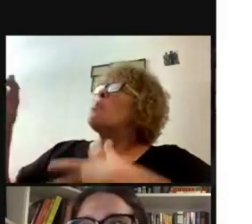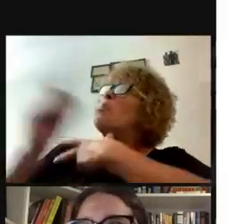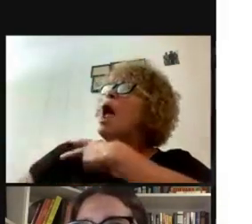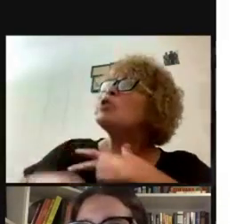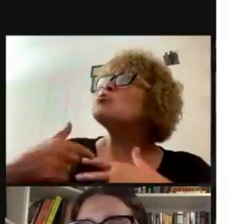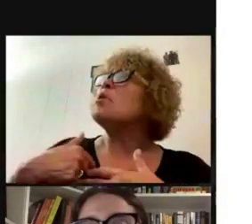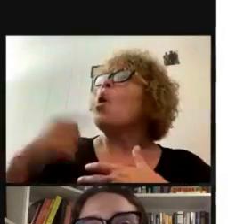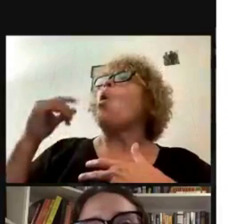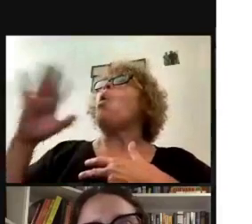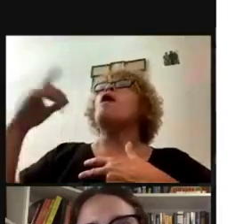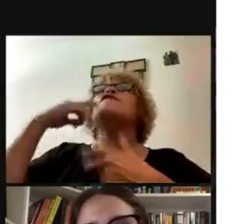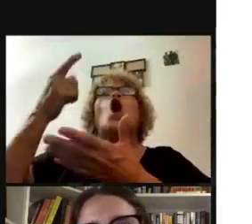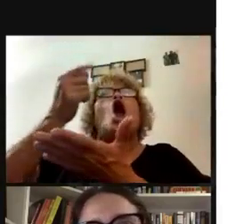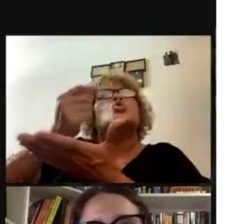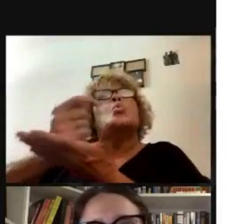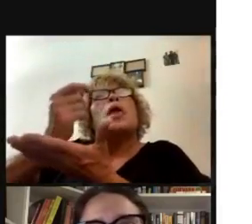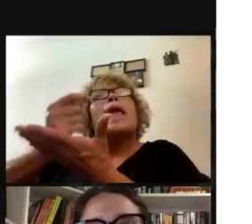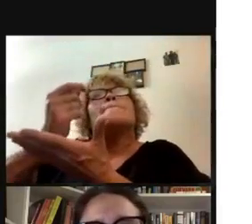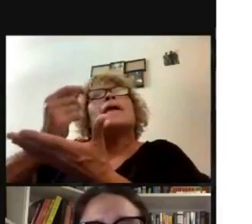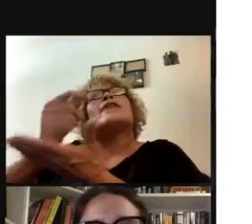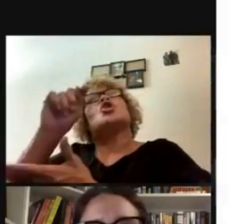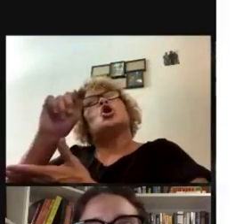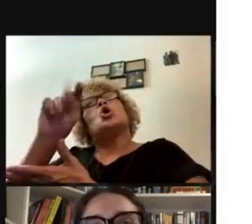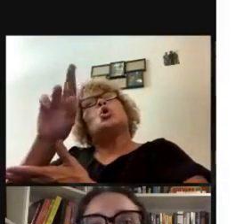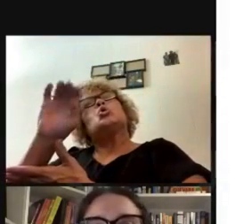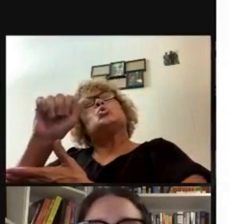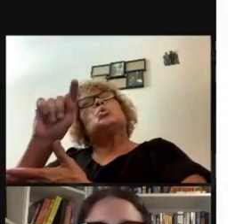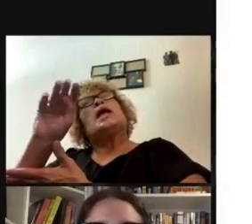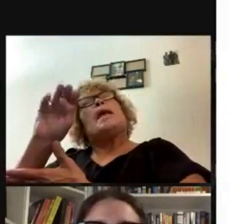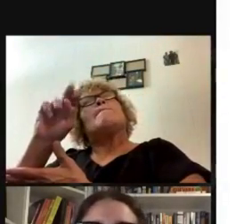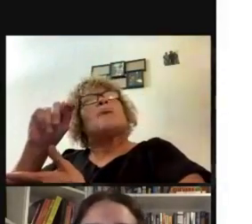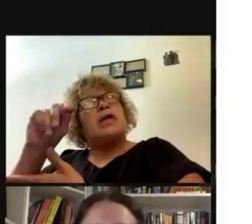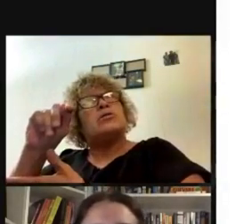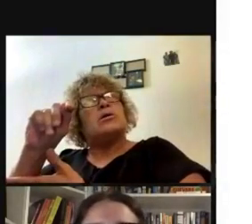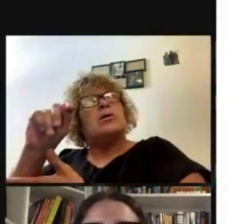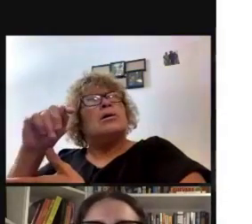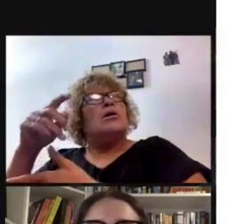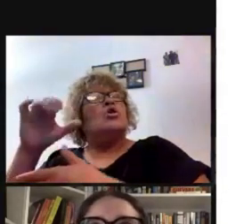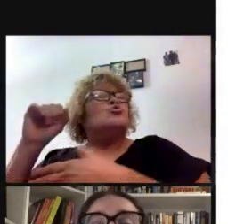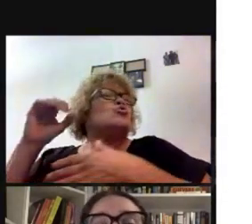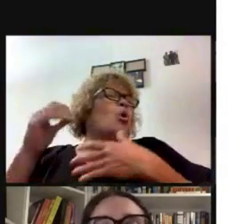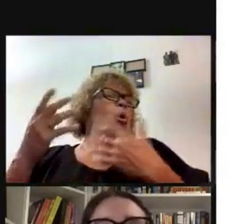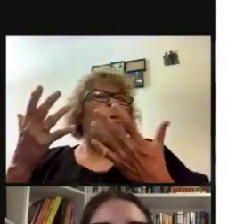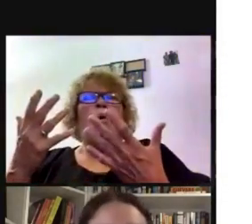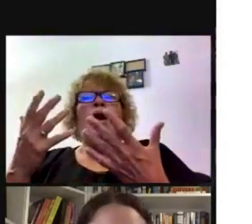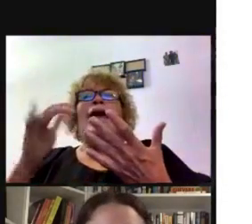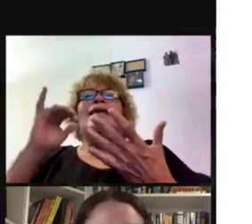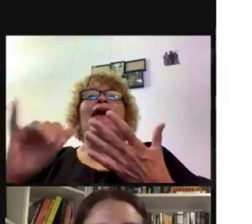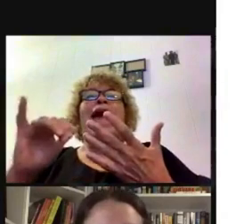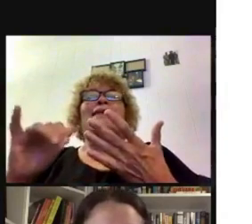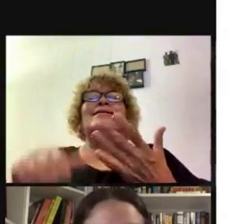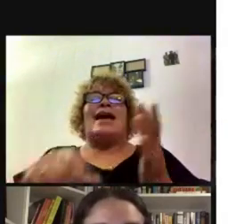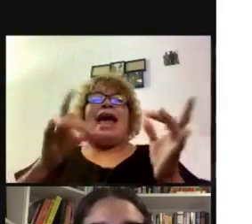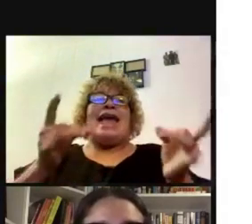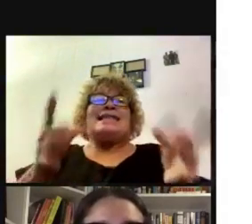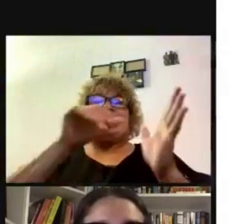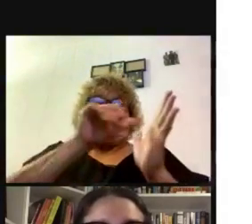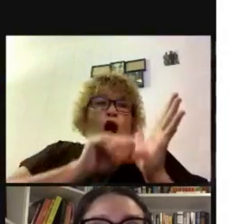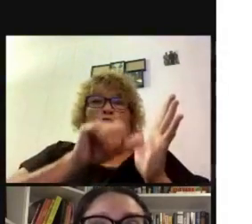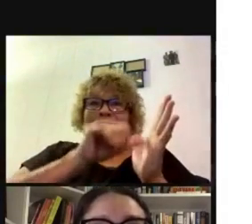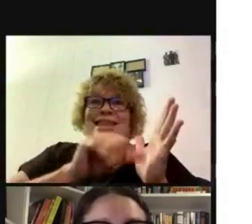treatment. And the justifications for sterilization kind of go back and forth